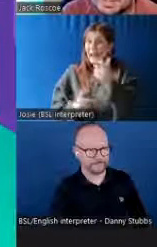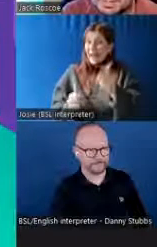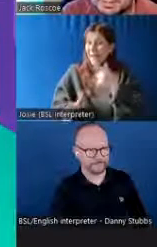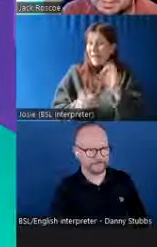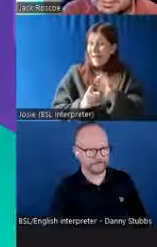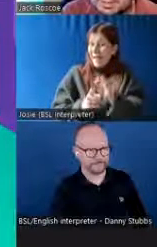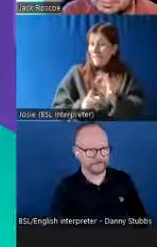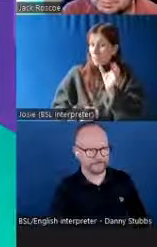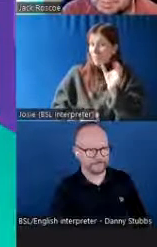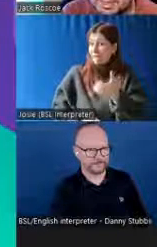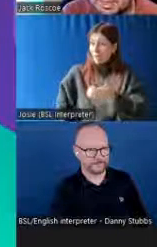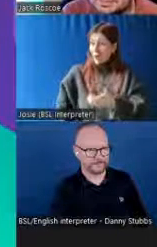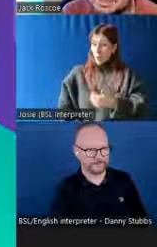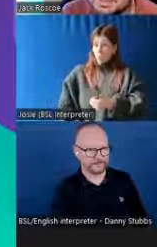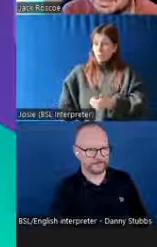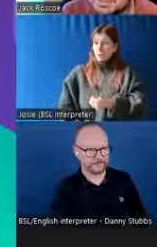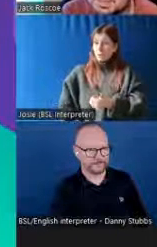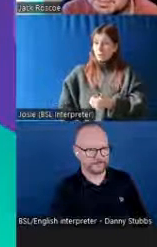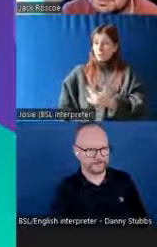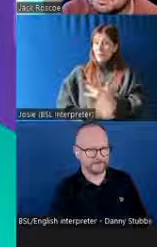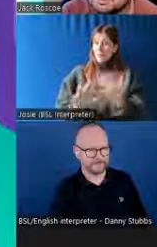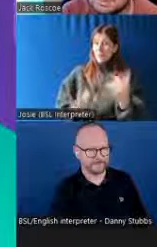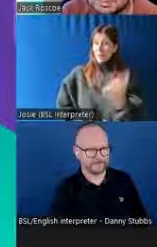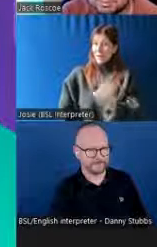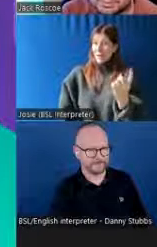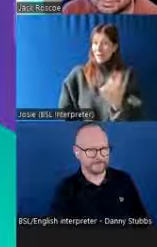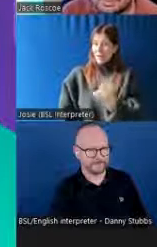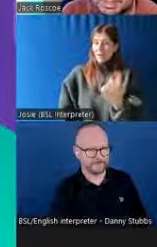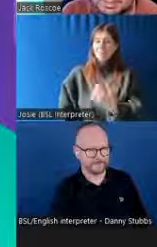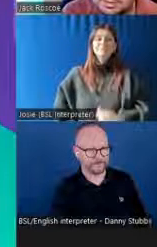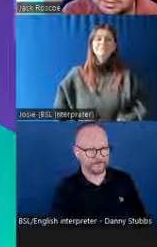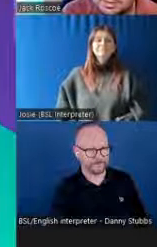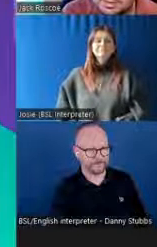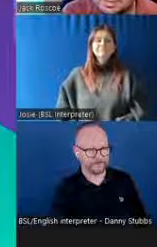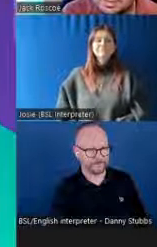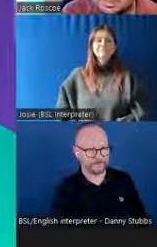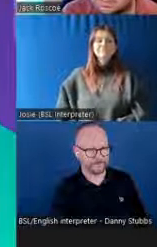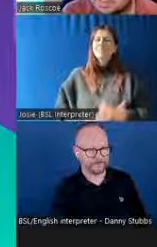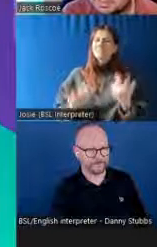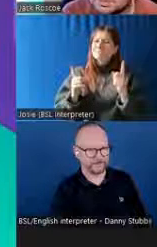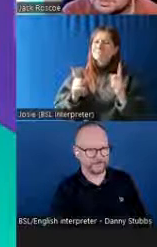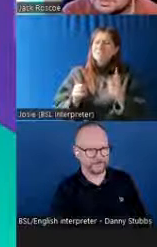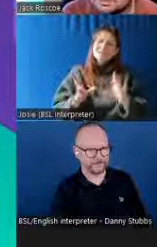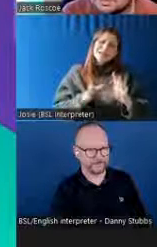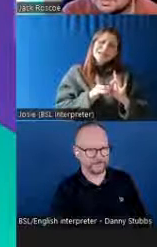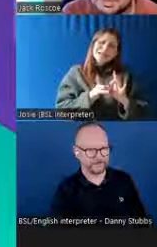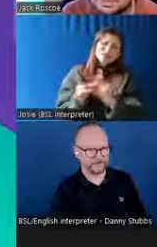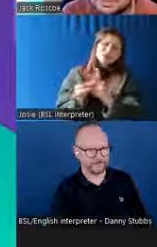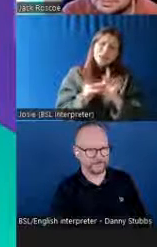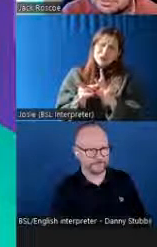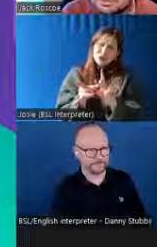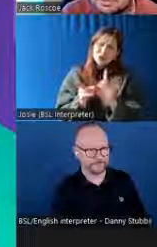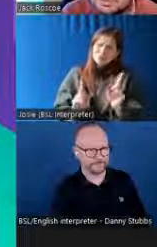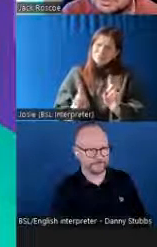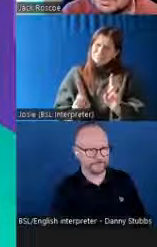you'd want to clearly define what counts as an interaction based on what your work is. Is it stopping and looking at it or talking